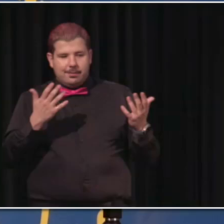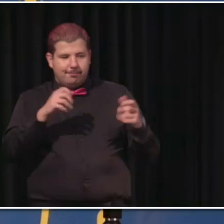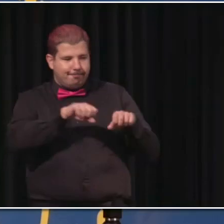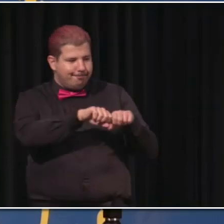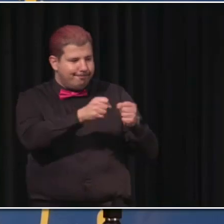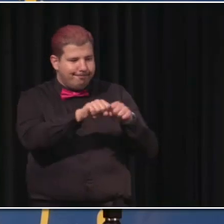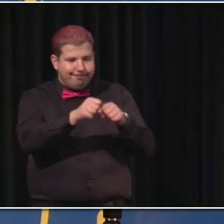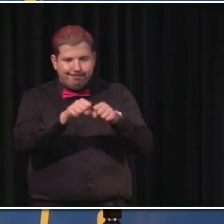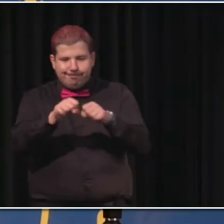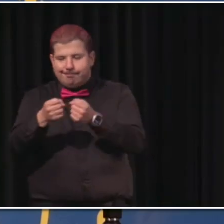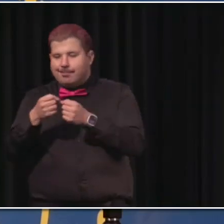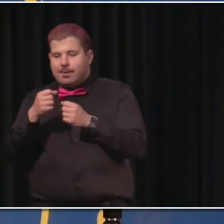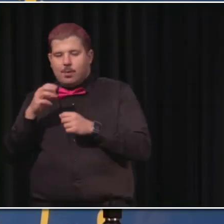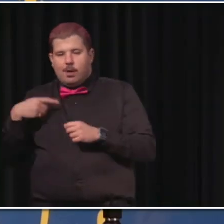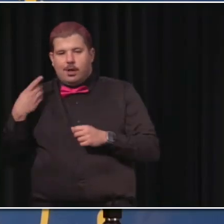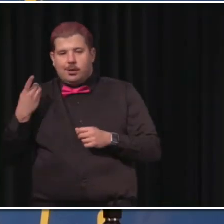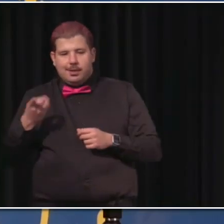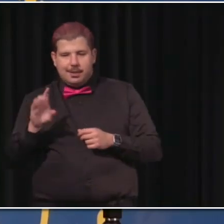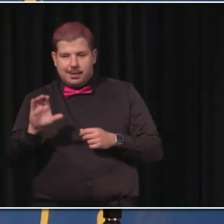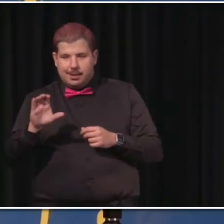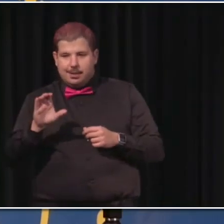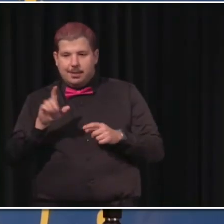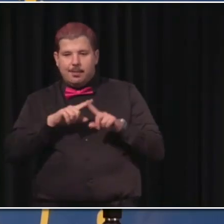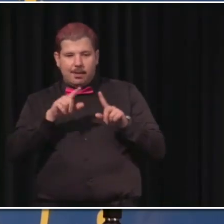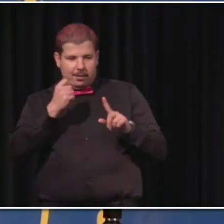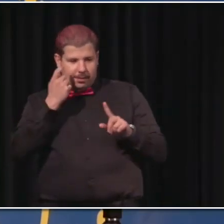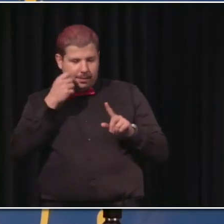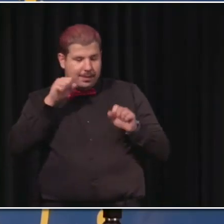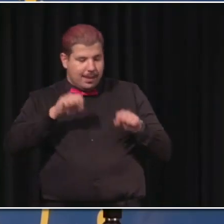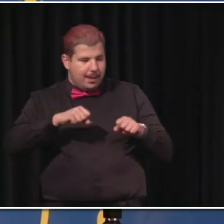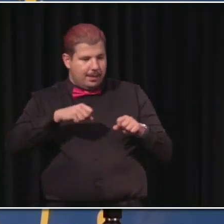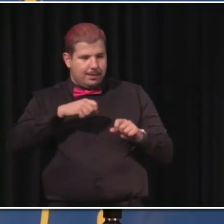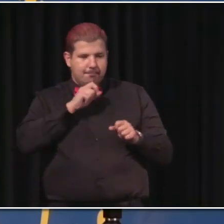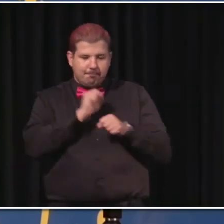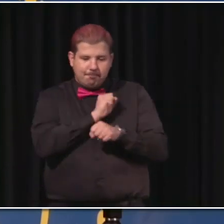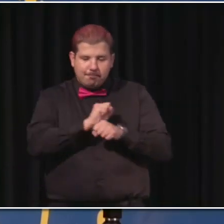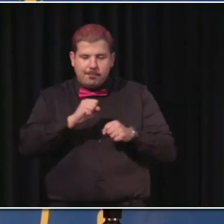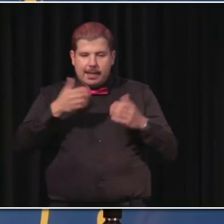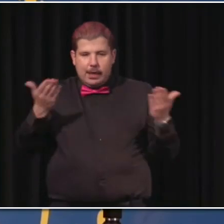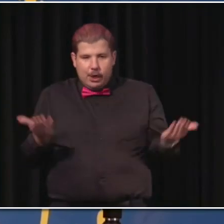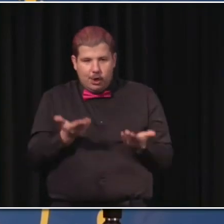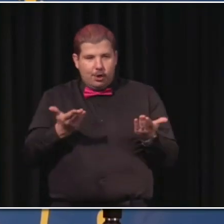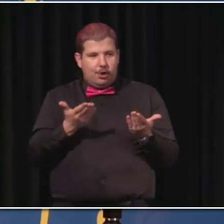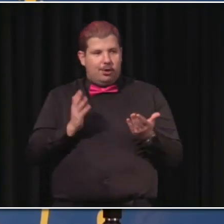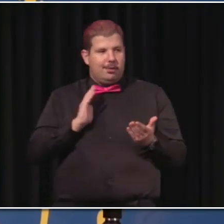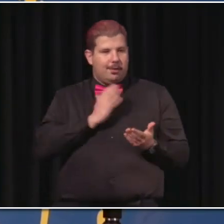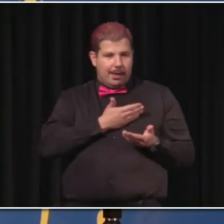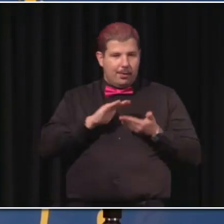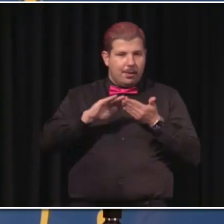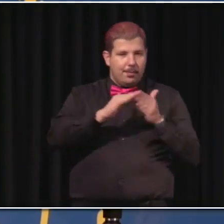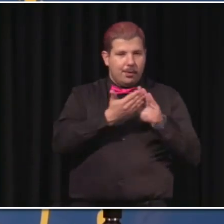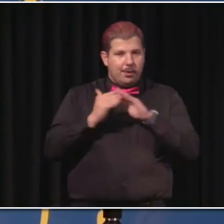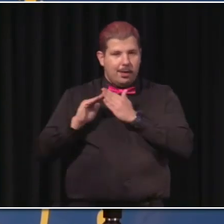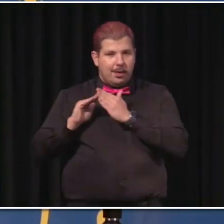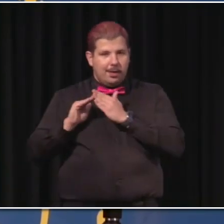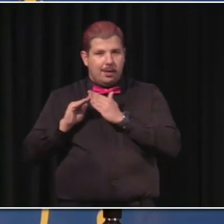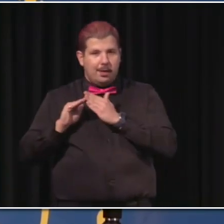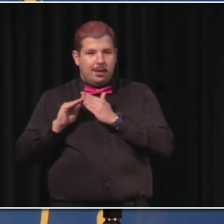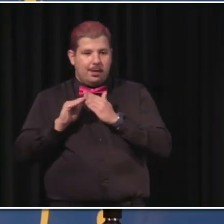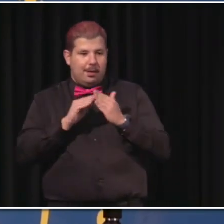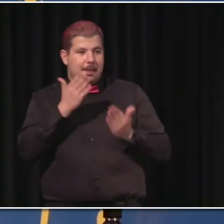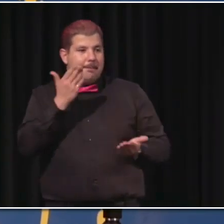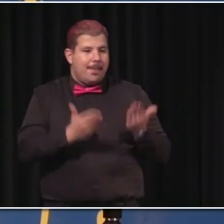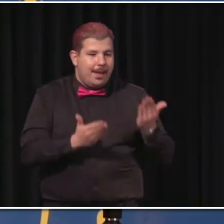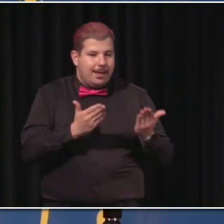in Washington, but we can ensure that here, in our own community, might does not equal